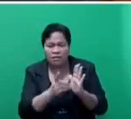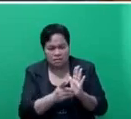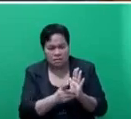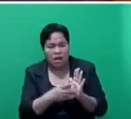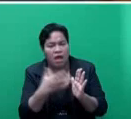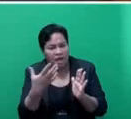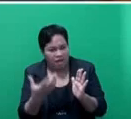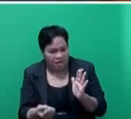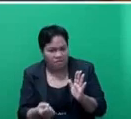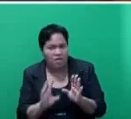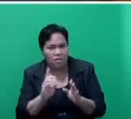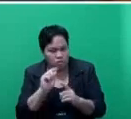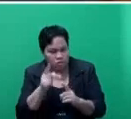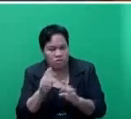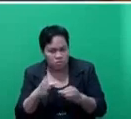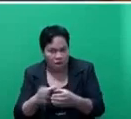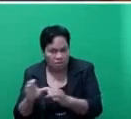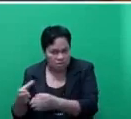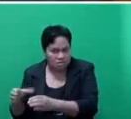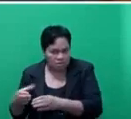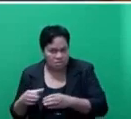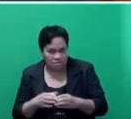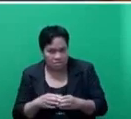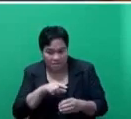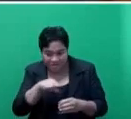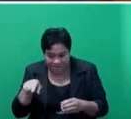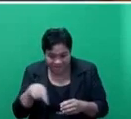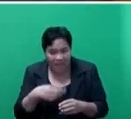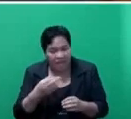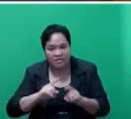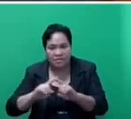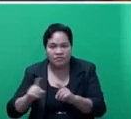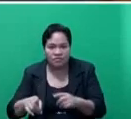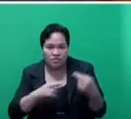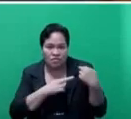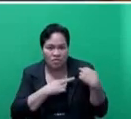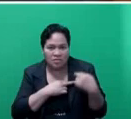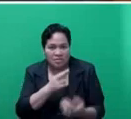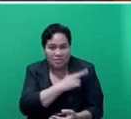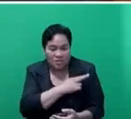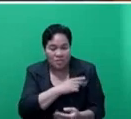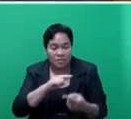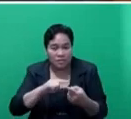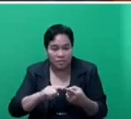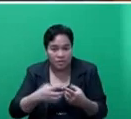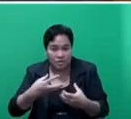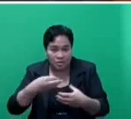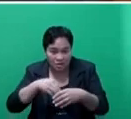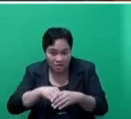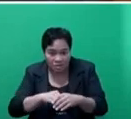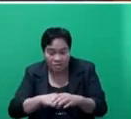parties. Political parties serve a wide variety of functions, such as aggregating and